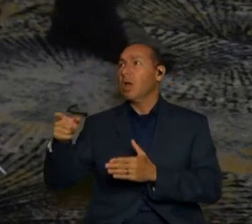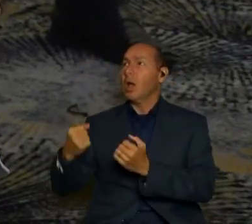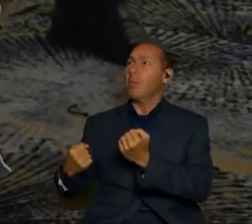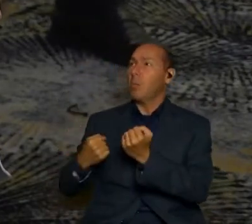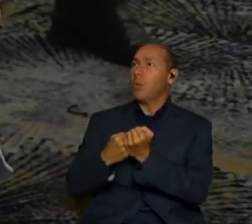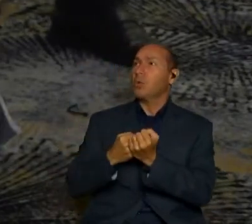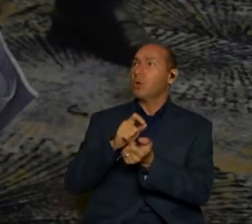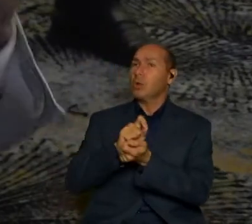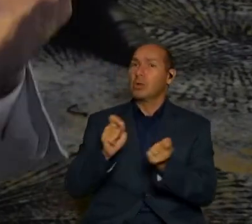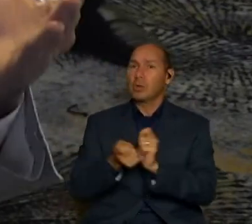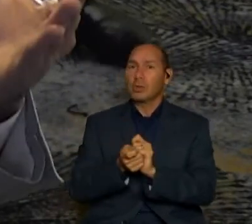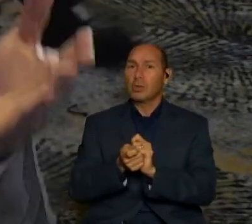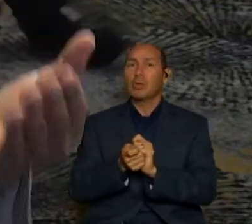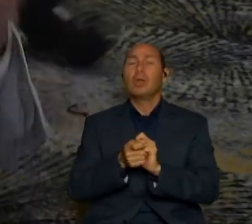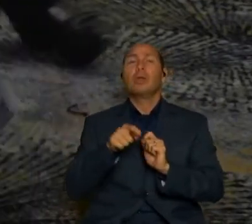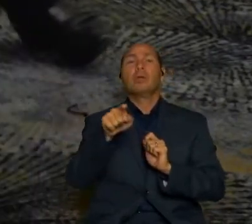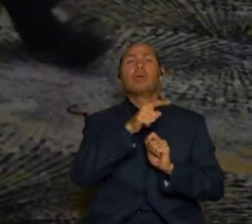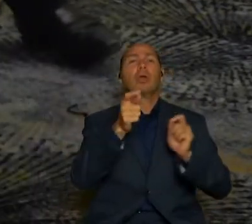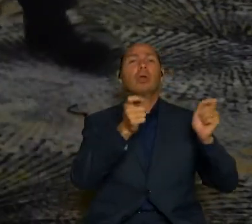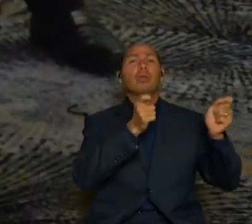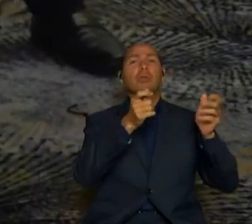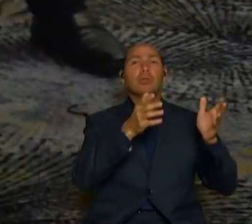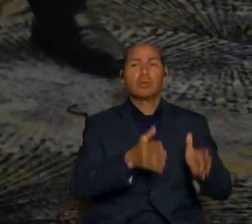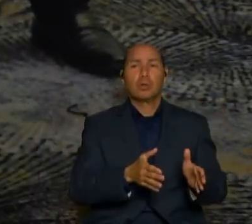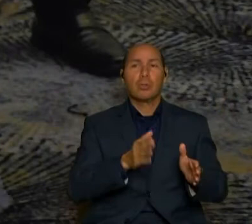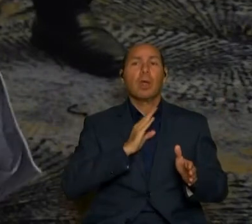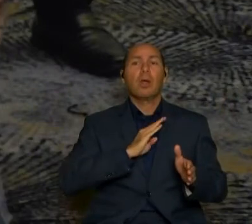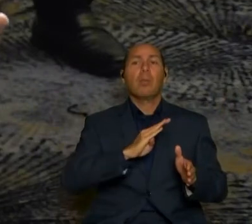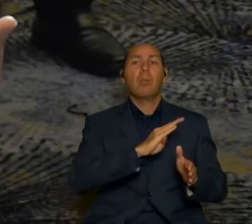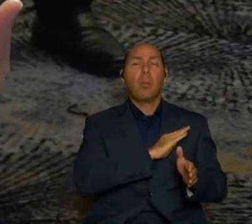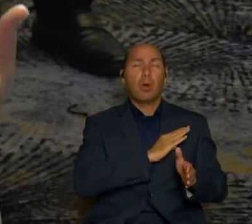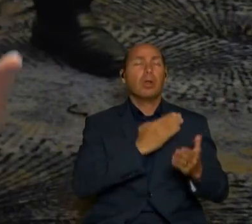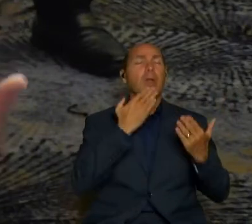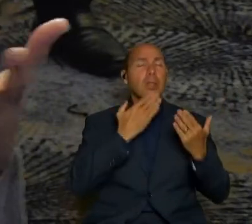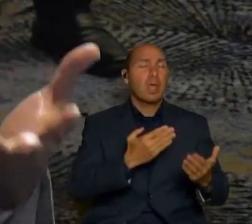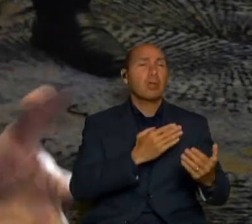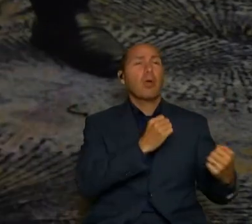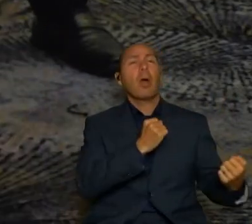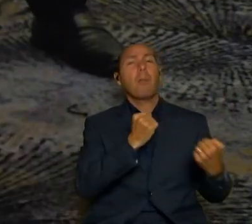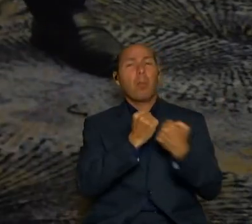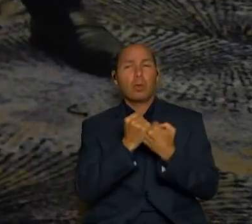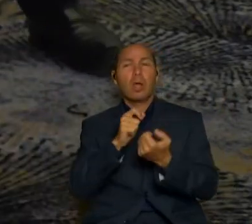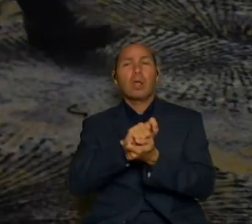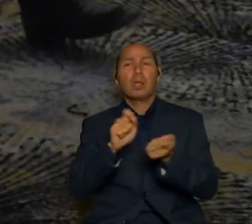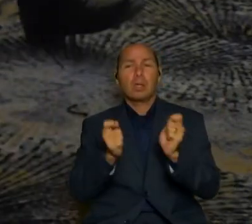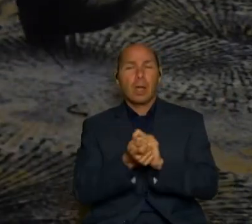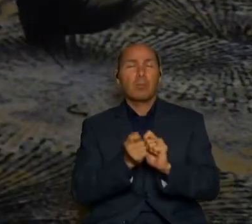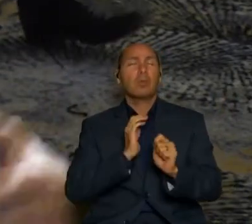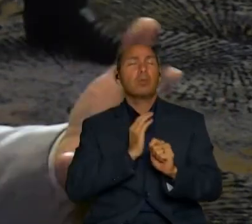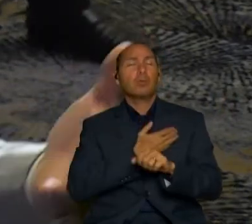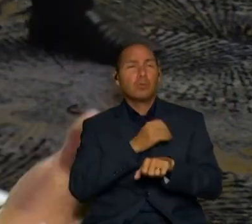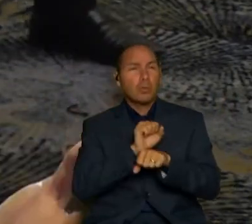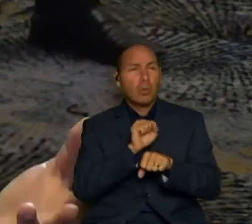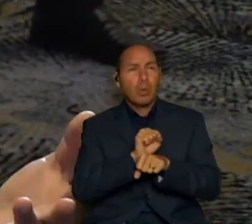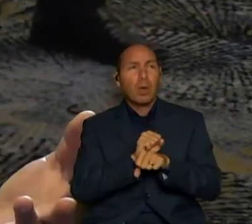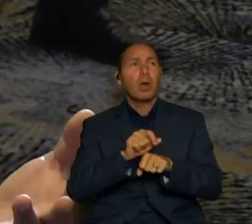thank Chairman Steele and the board members for supporting this reform and supporting our work and